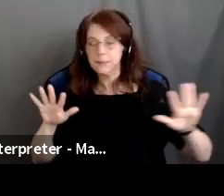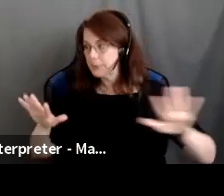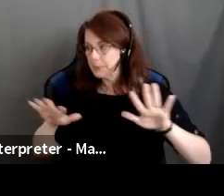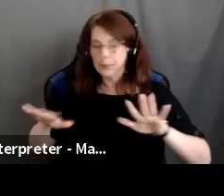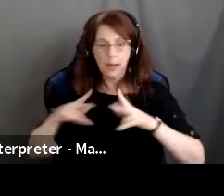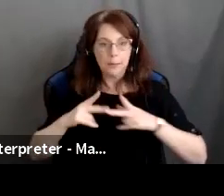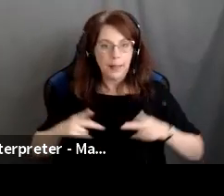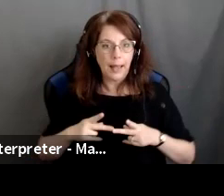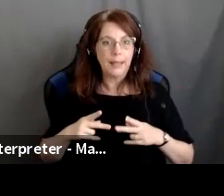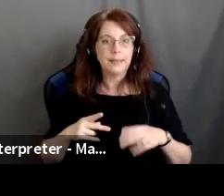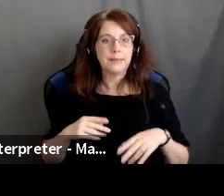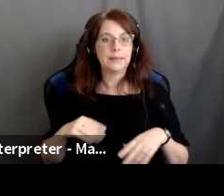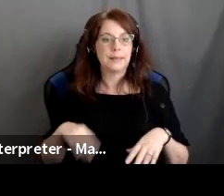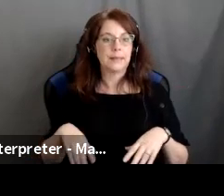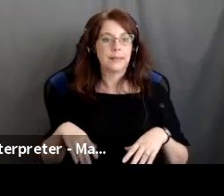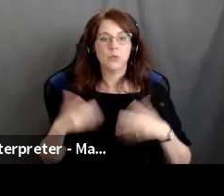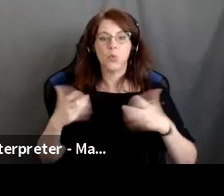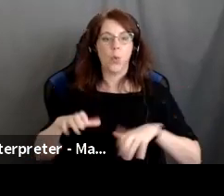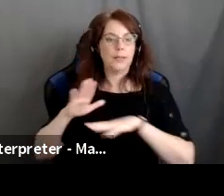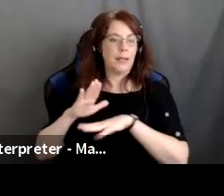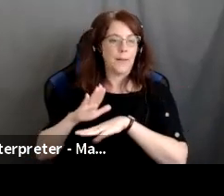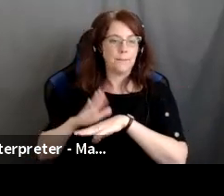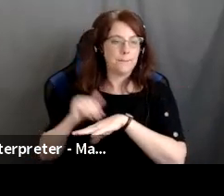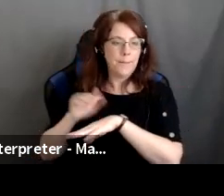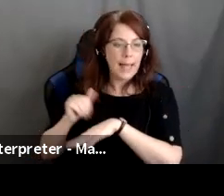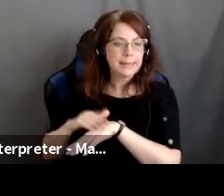away from cameras and away